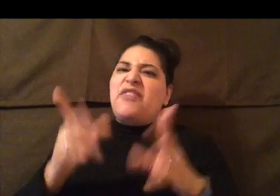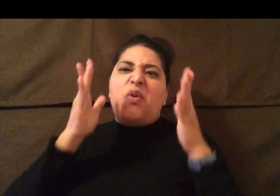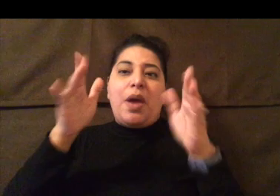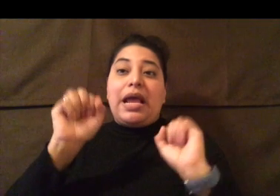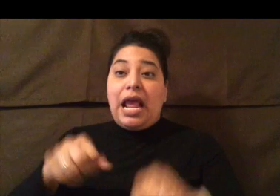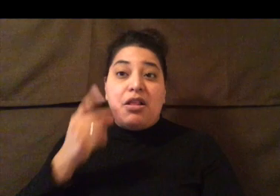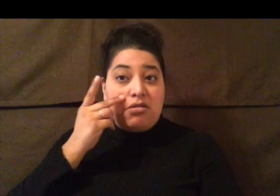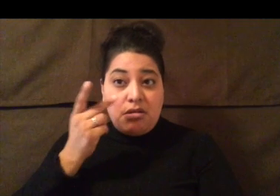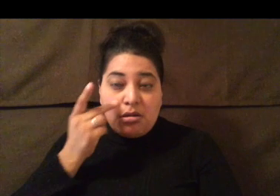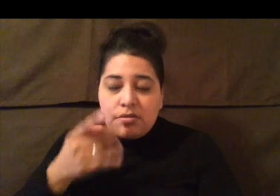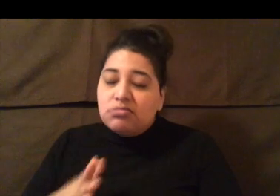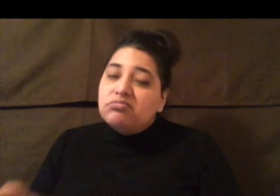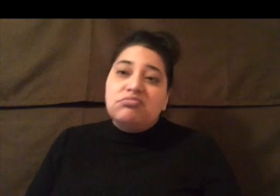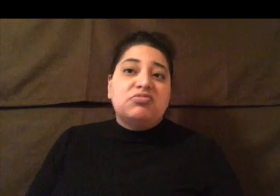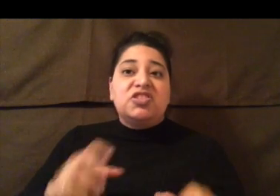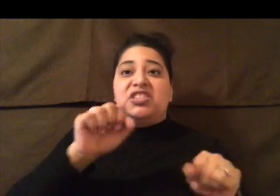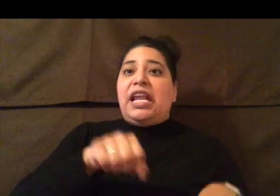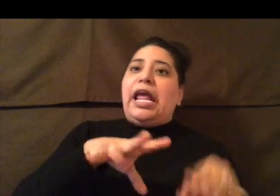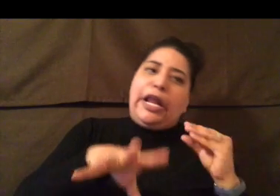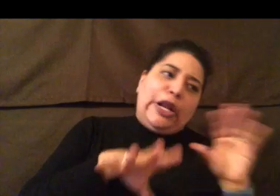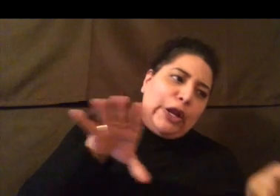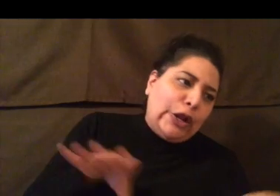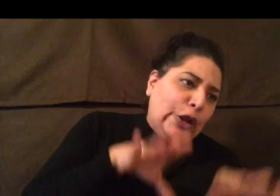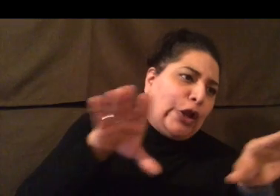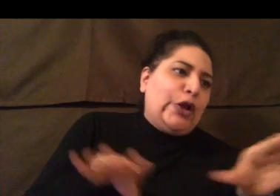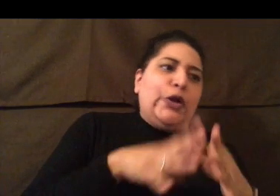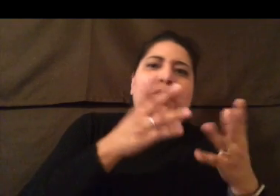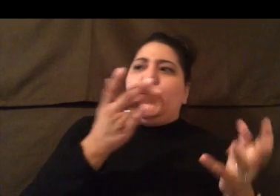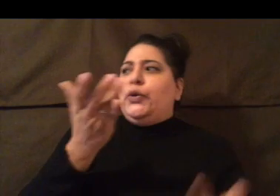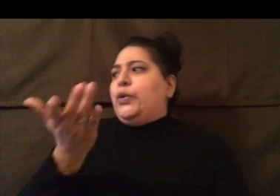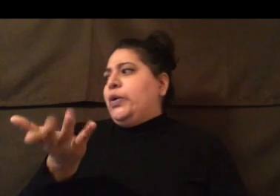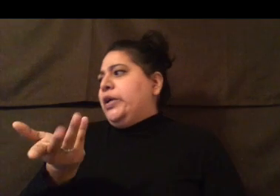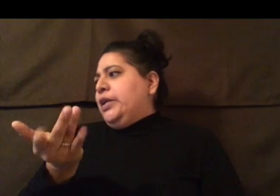look. Literally, tons of different ways. You could do